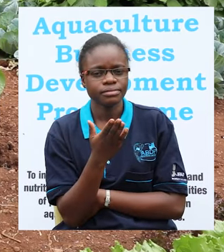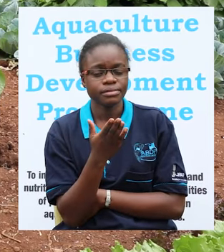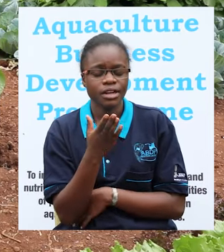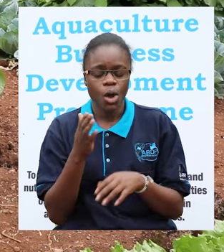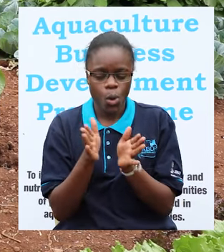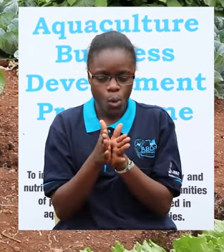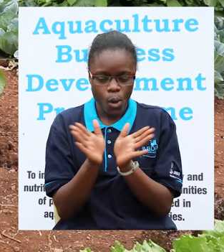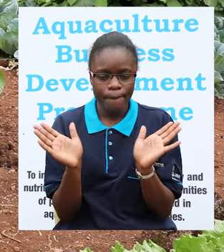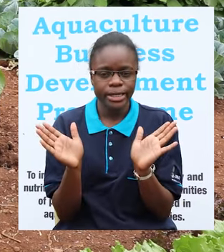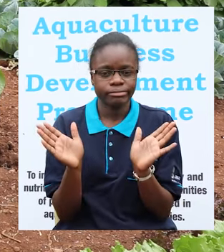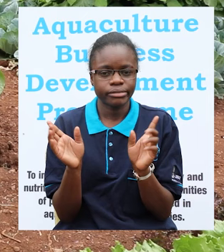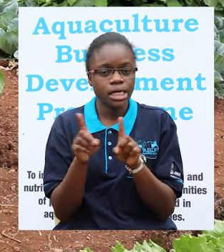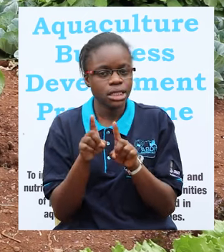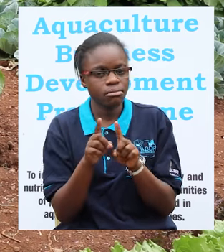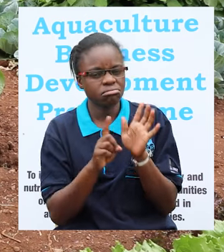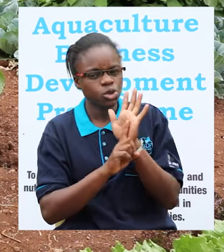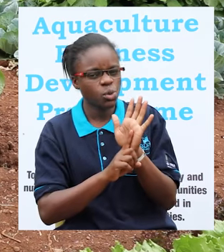all you do is just open.